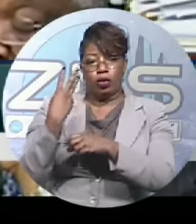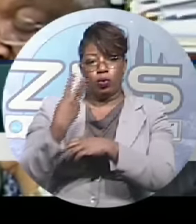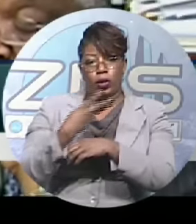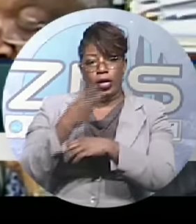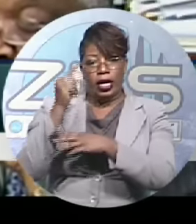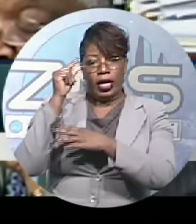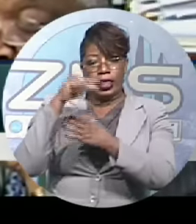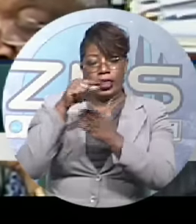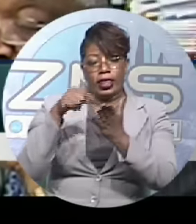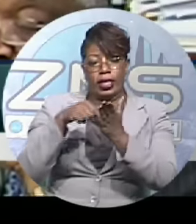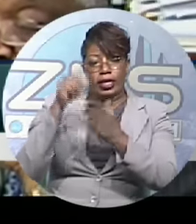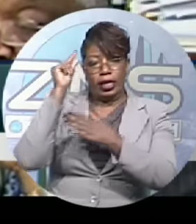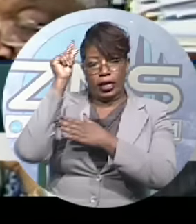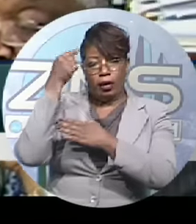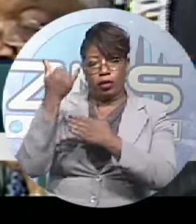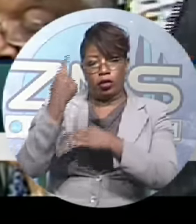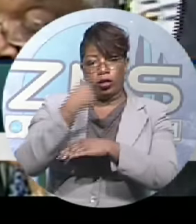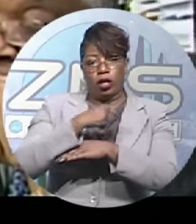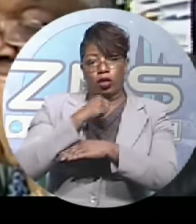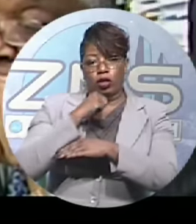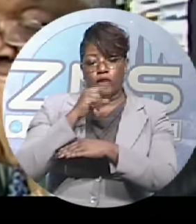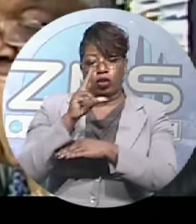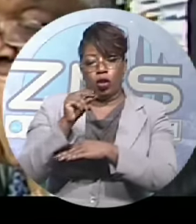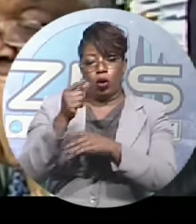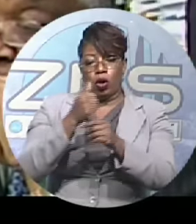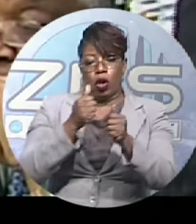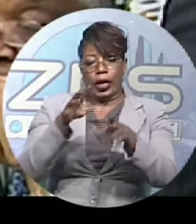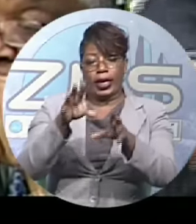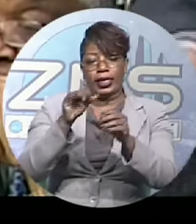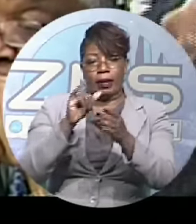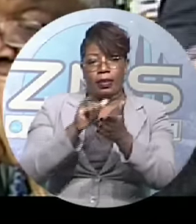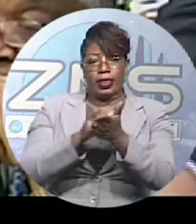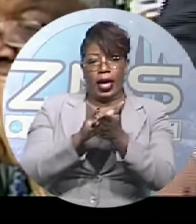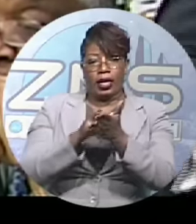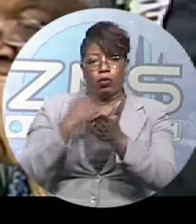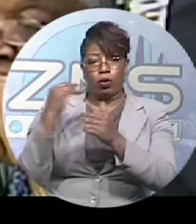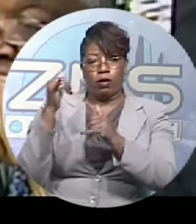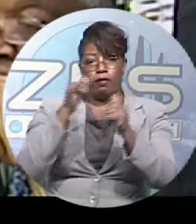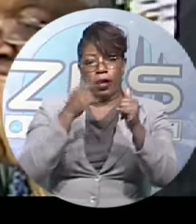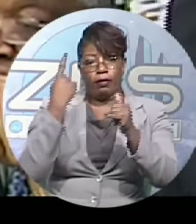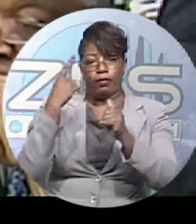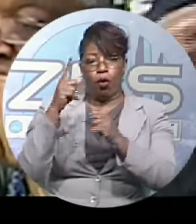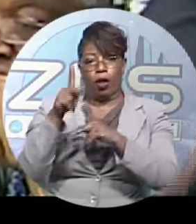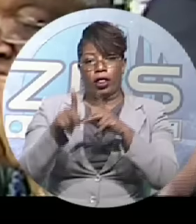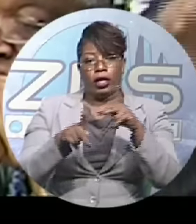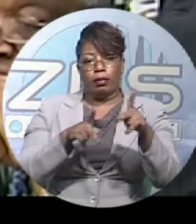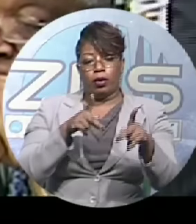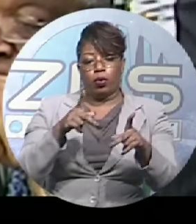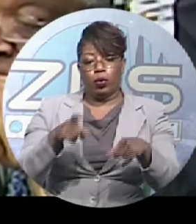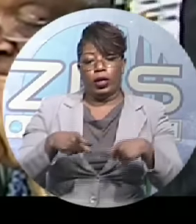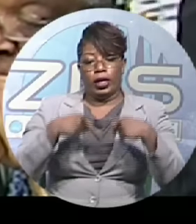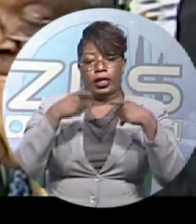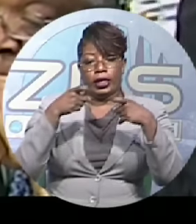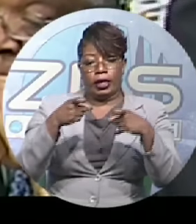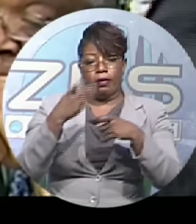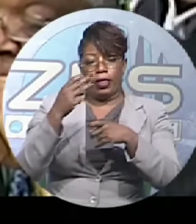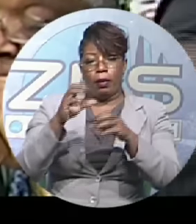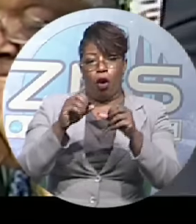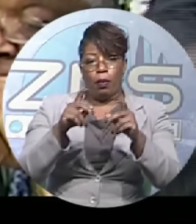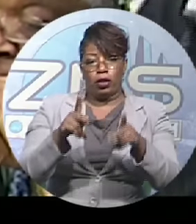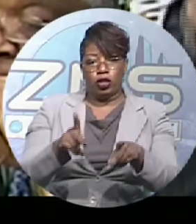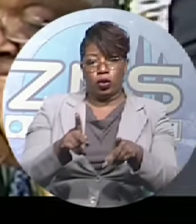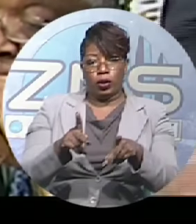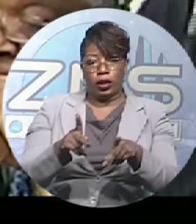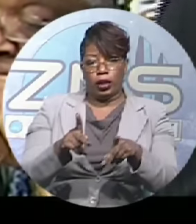government, is saying today that we will no longer accept that. That we will fight for the people. We will give them opportunity. And